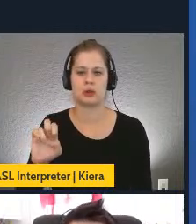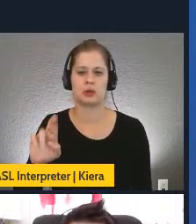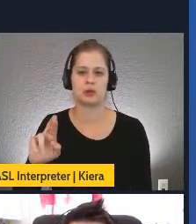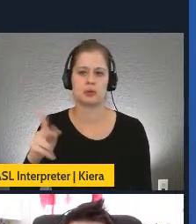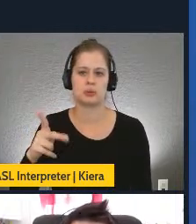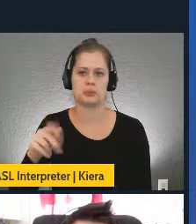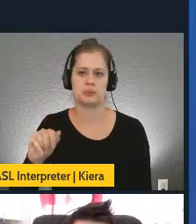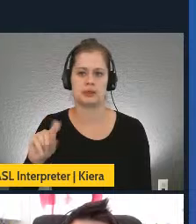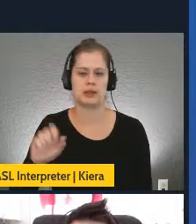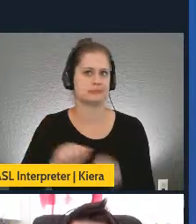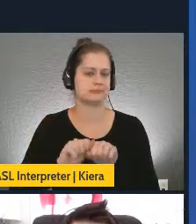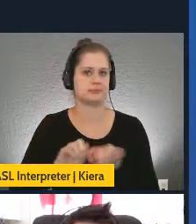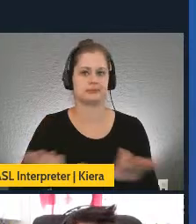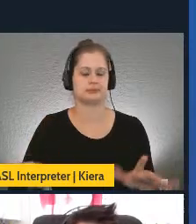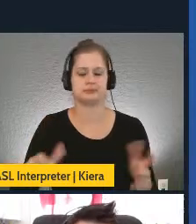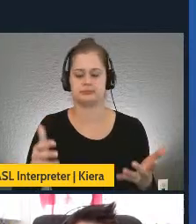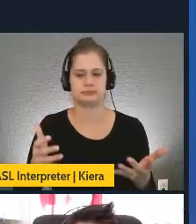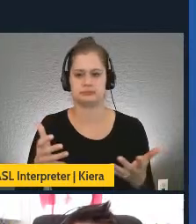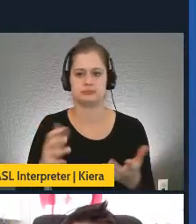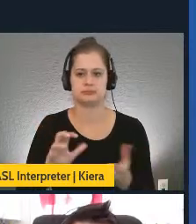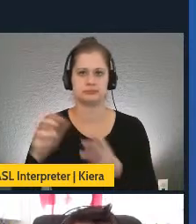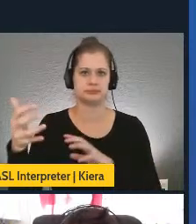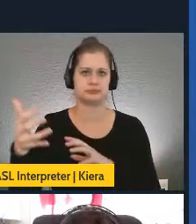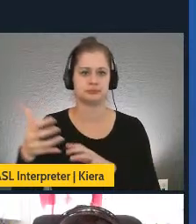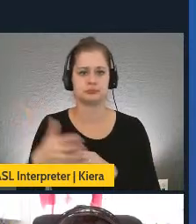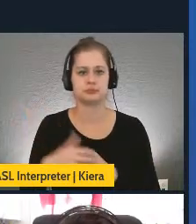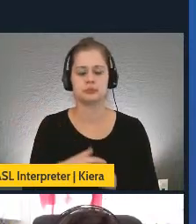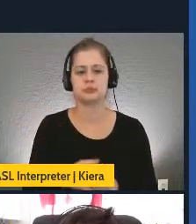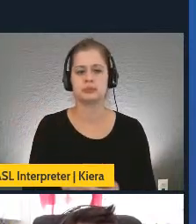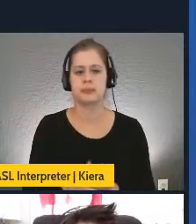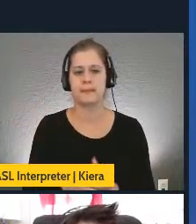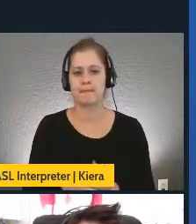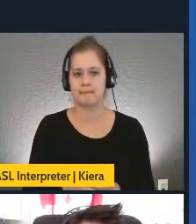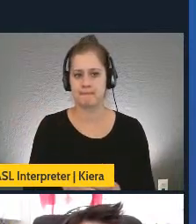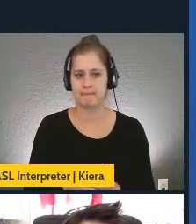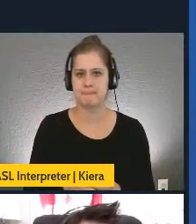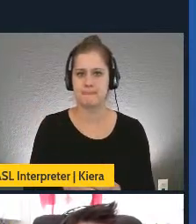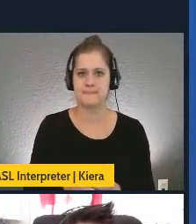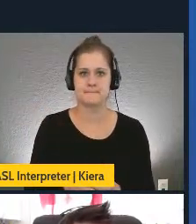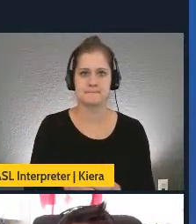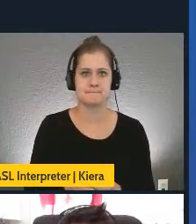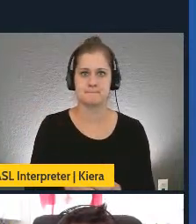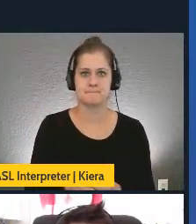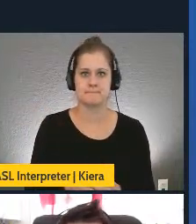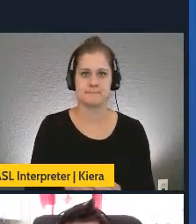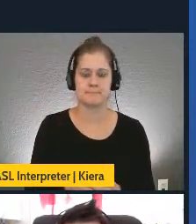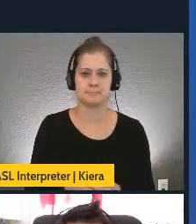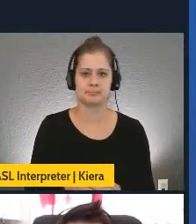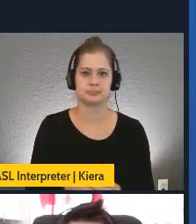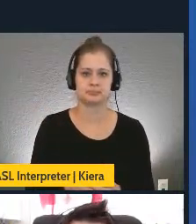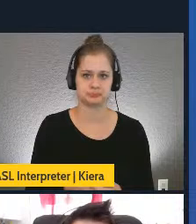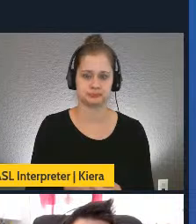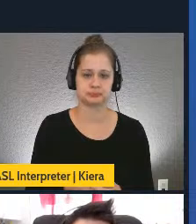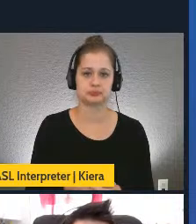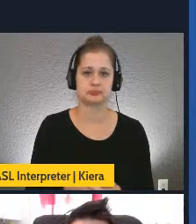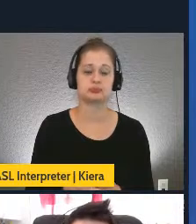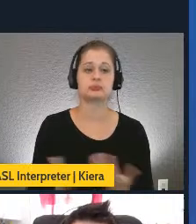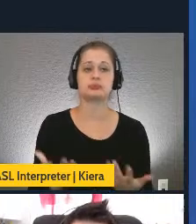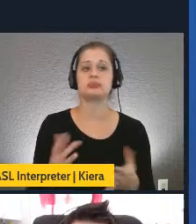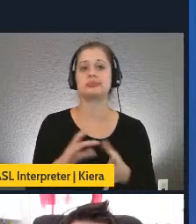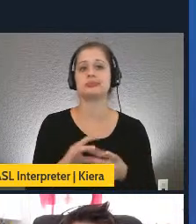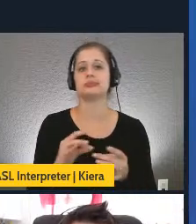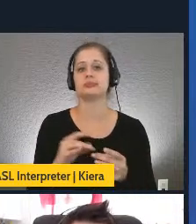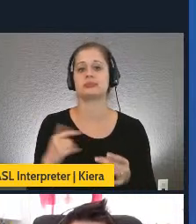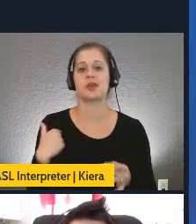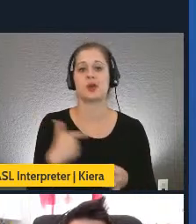of YAML required to create a new application is simply too much. So let's say that we created this